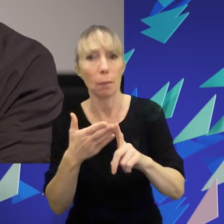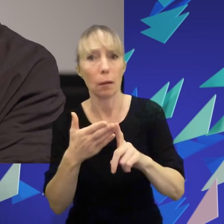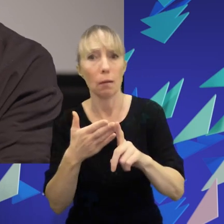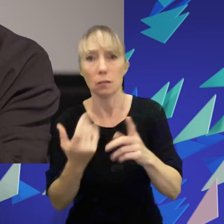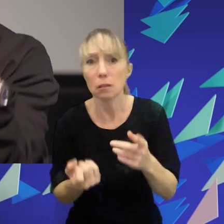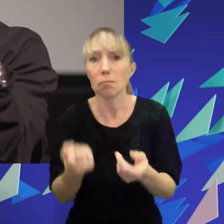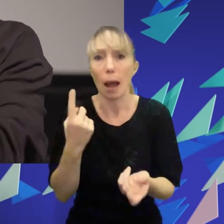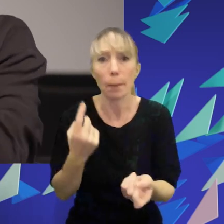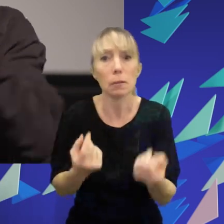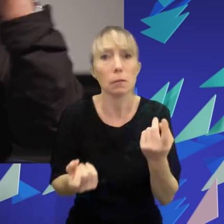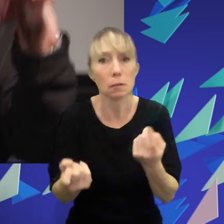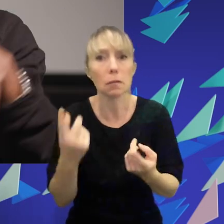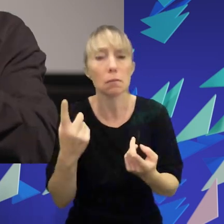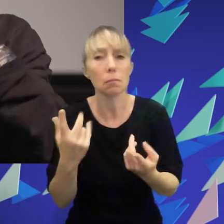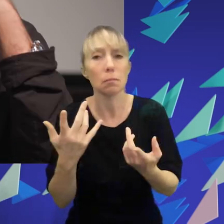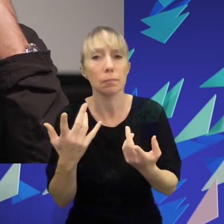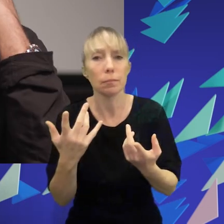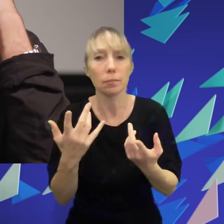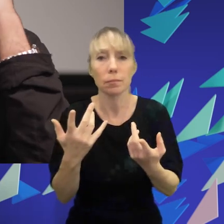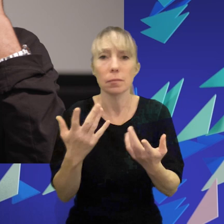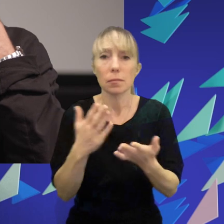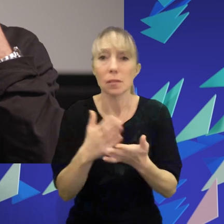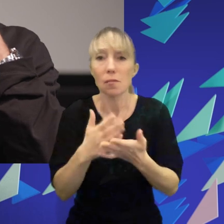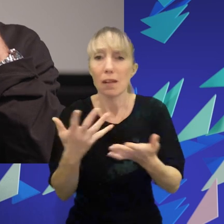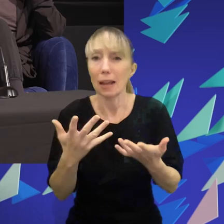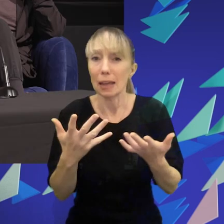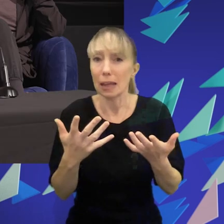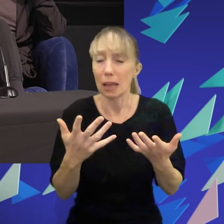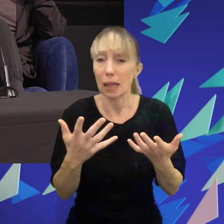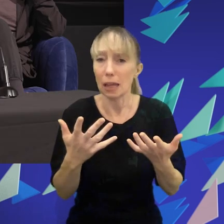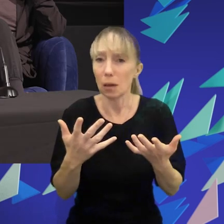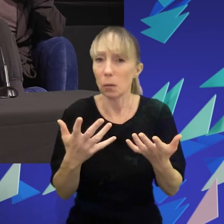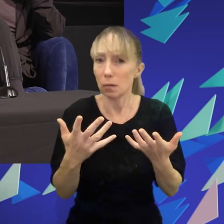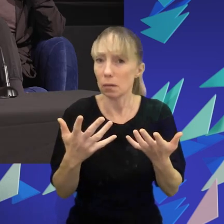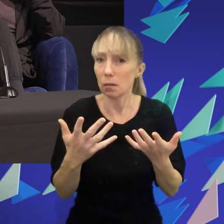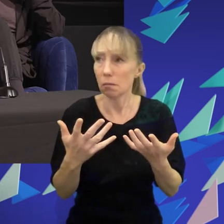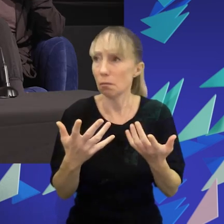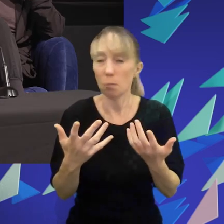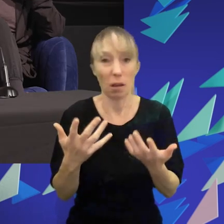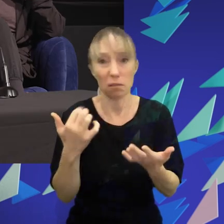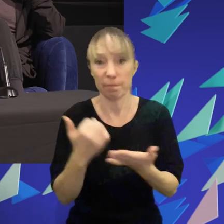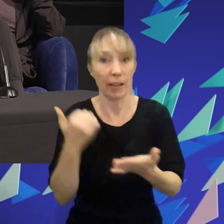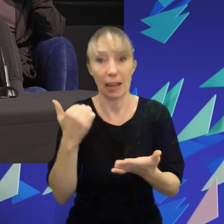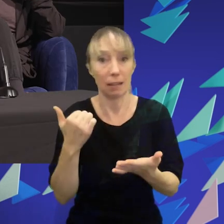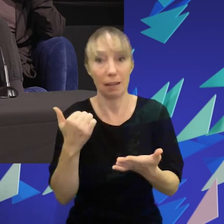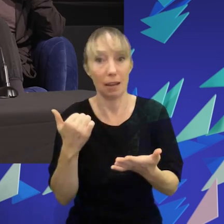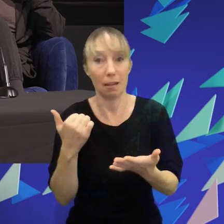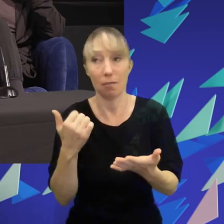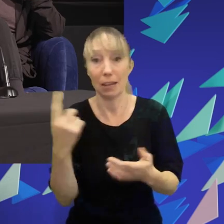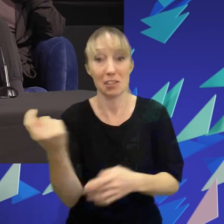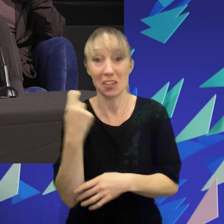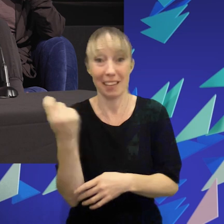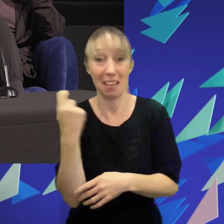the Albano thing was something that was mixed, that was coming together. But it turned out fantastic. I agree. I